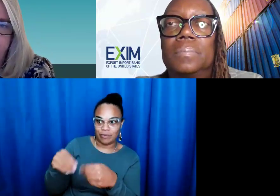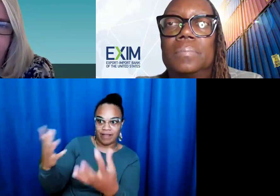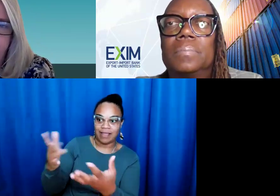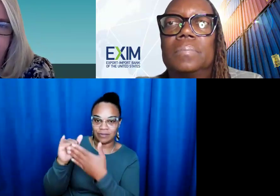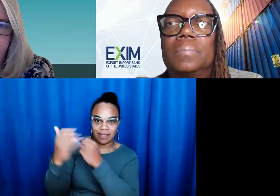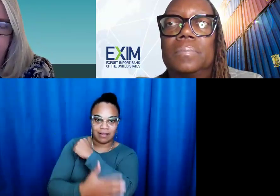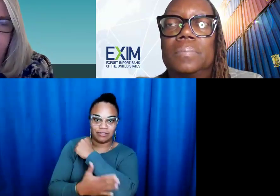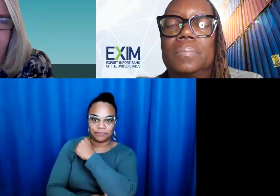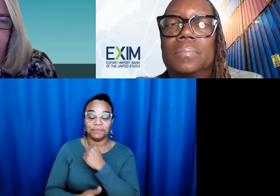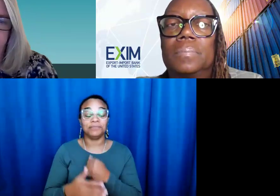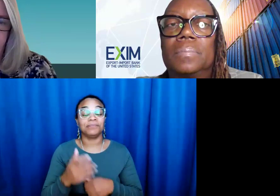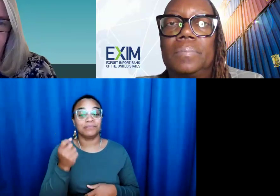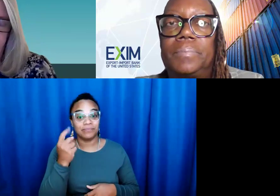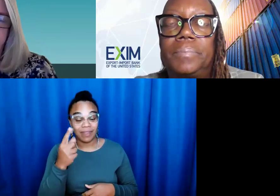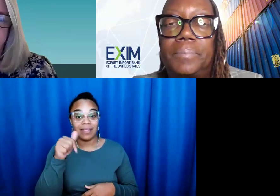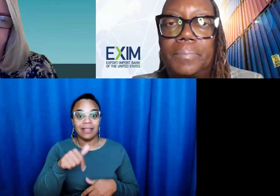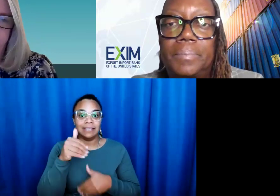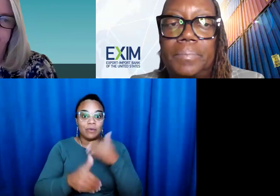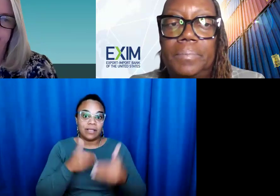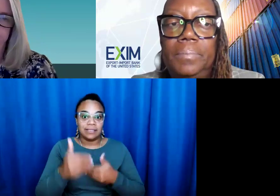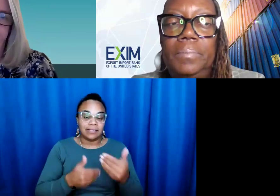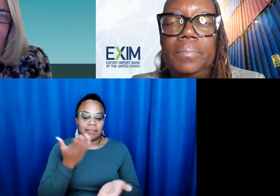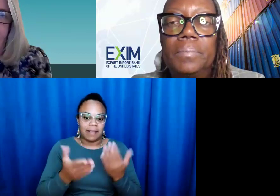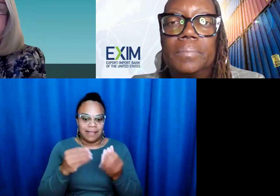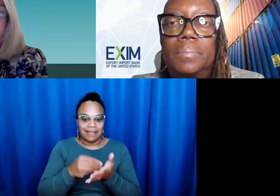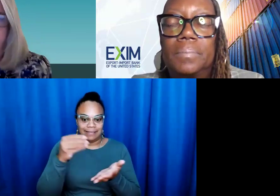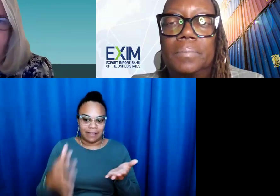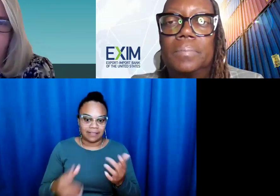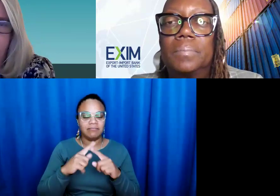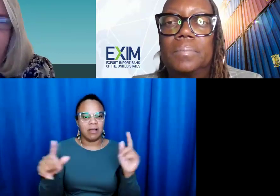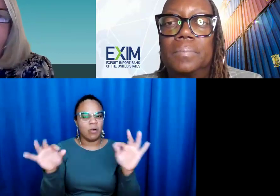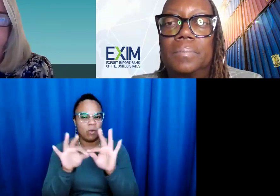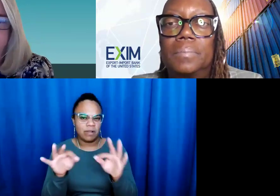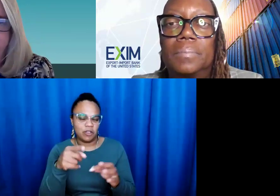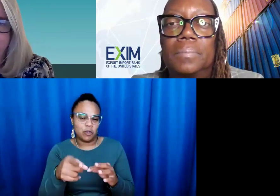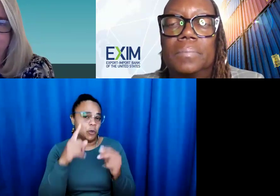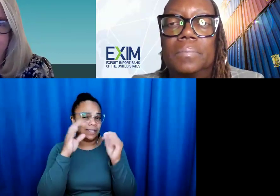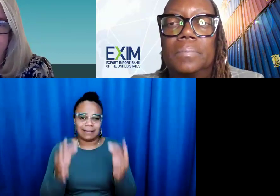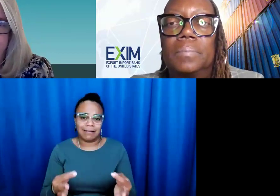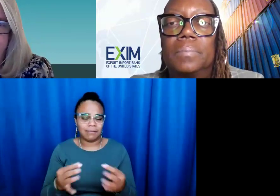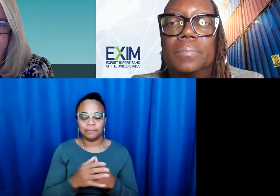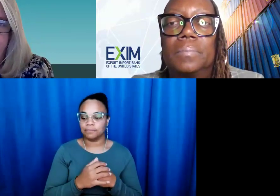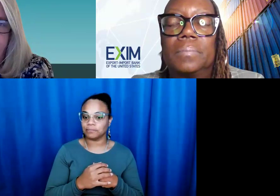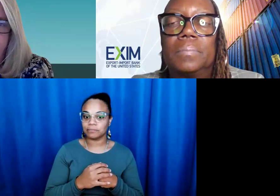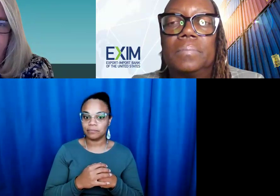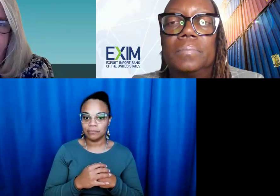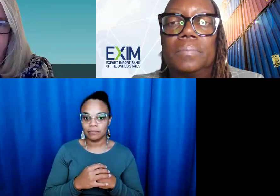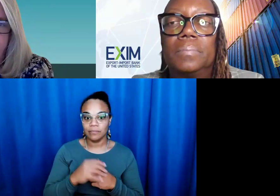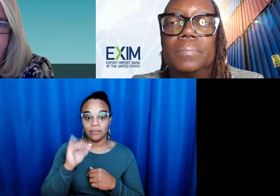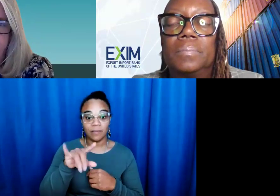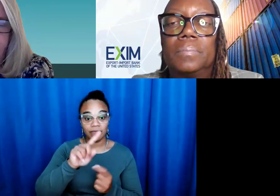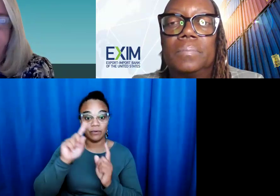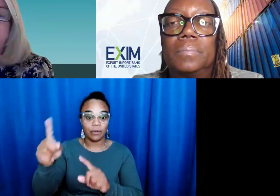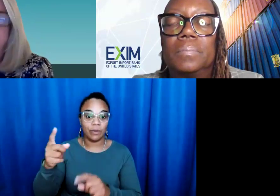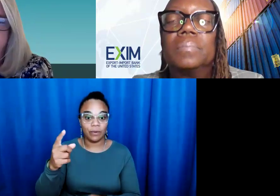This might be expensive in the beginning, but it might be worth it. You're gonna have to judge it. Like going on one of these trade